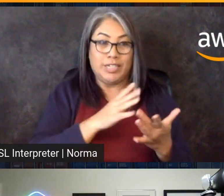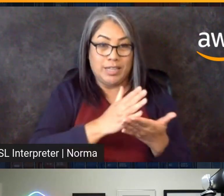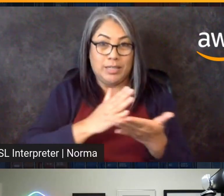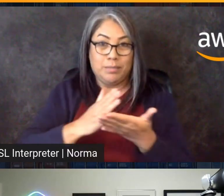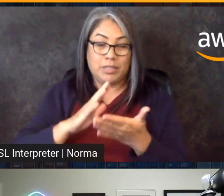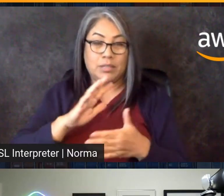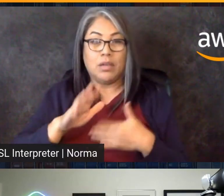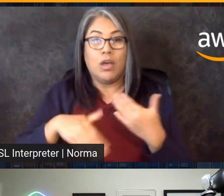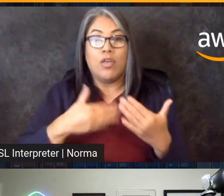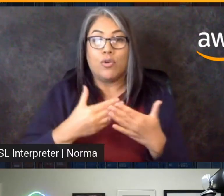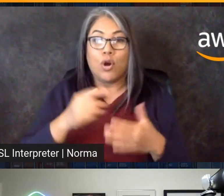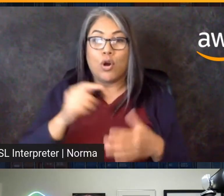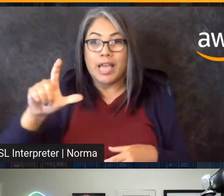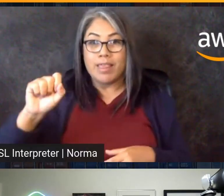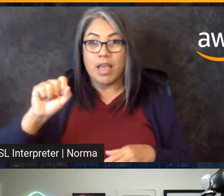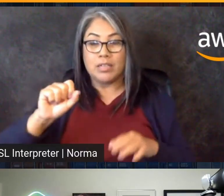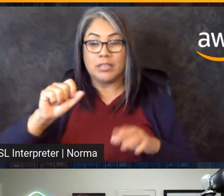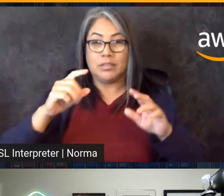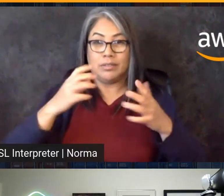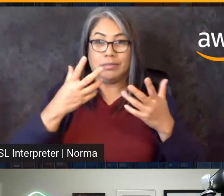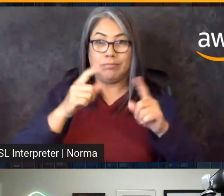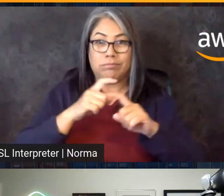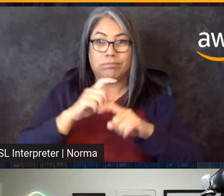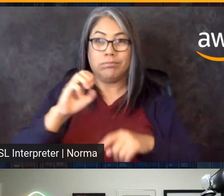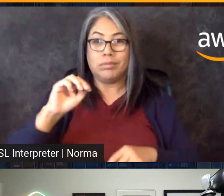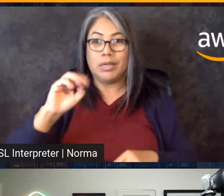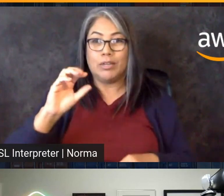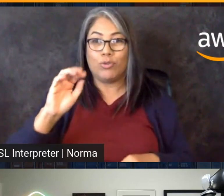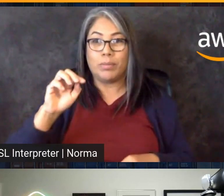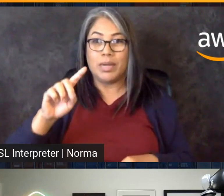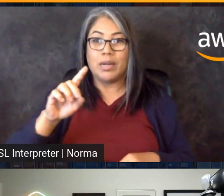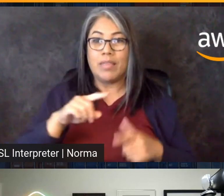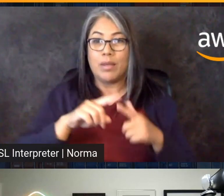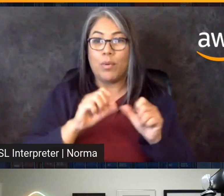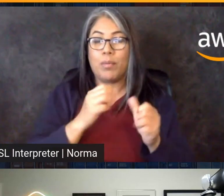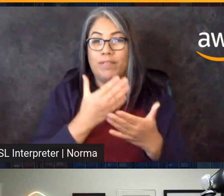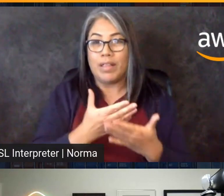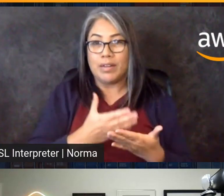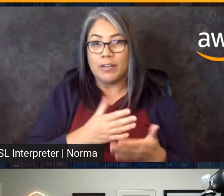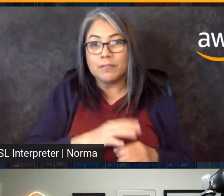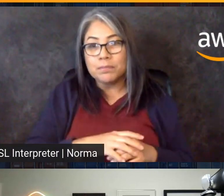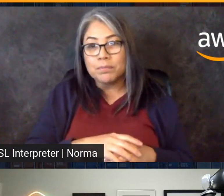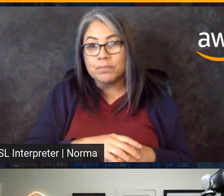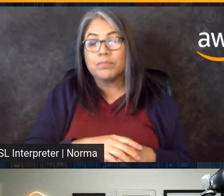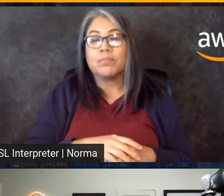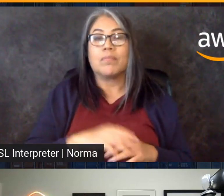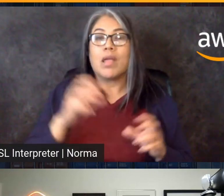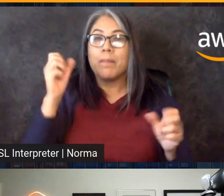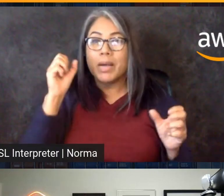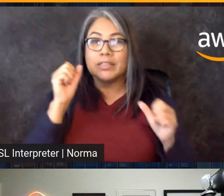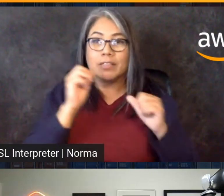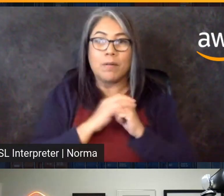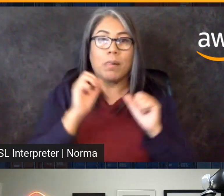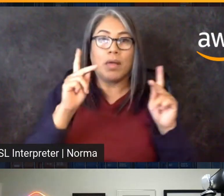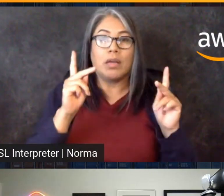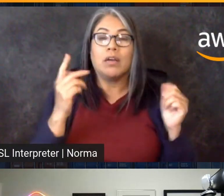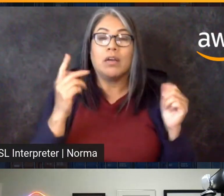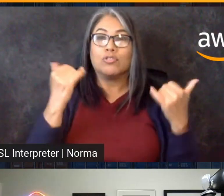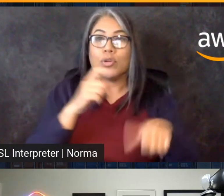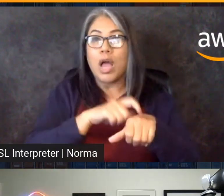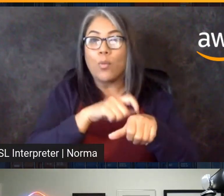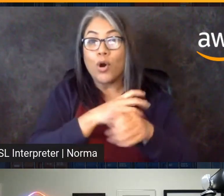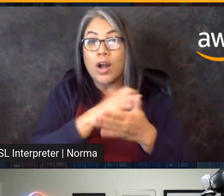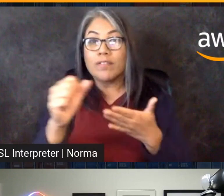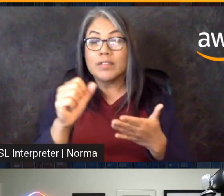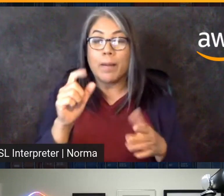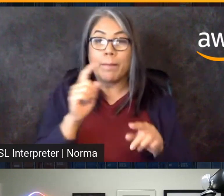TLS encrypted, that we're able to use that server name to validate that that's actually correct. Amazing. All right, well, we're out of time here,